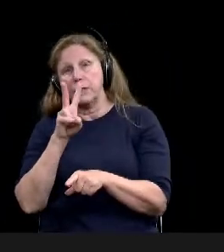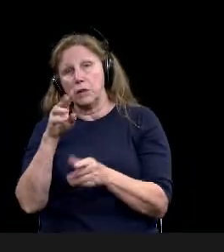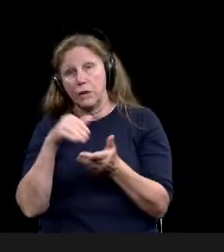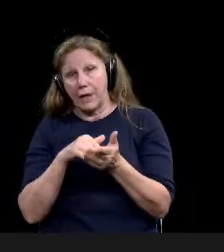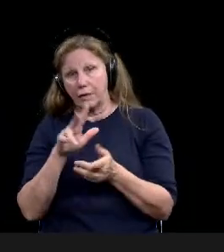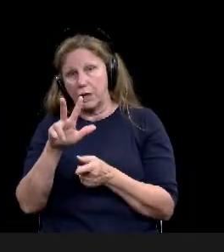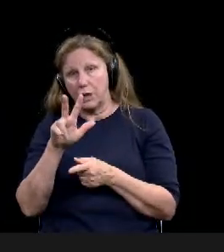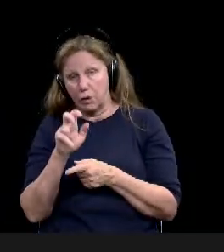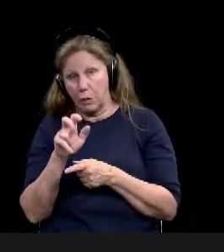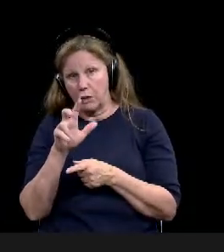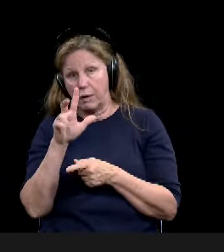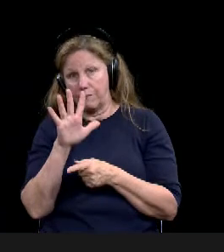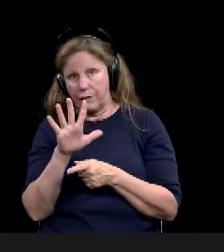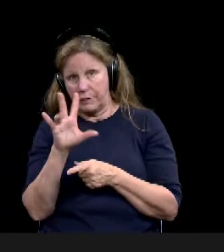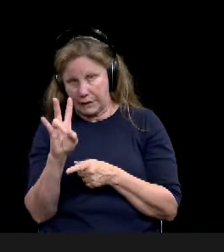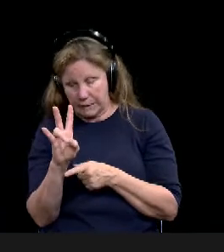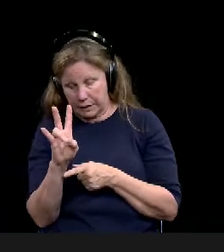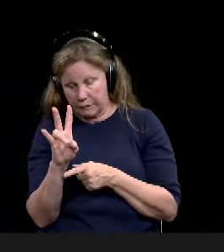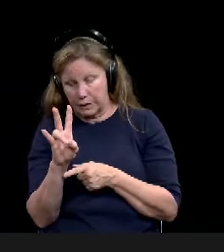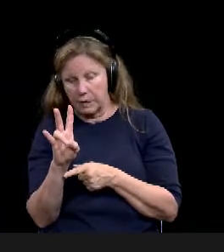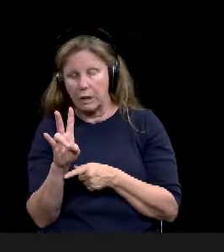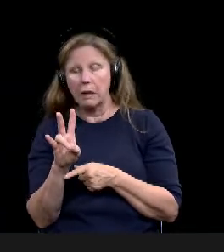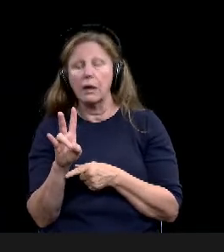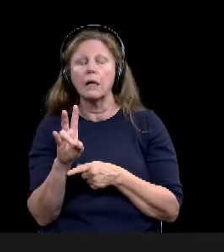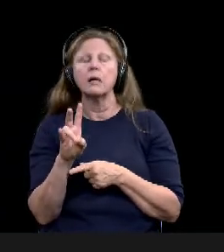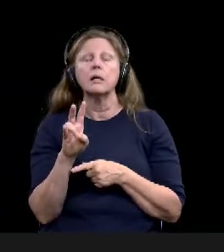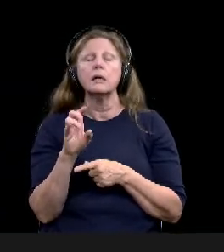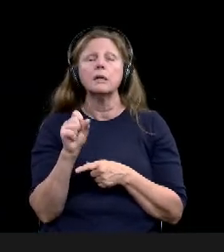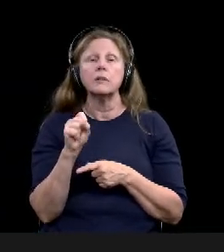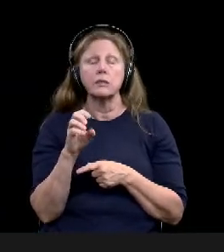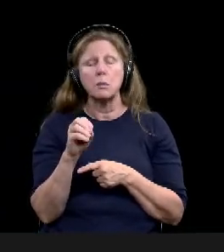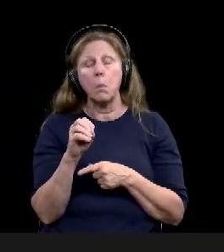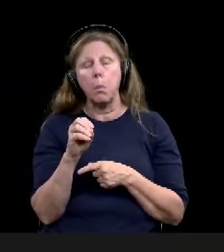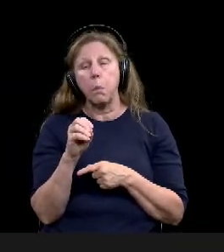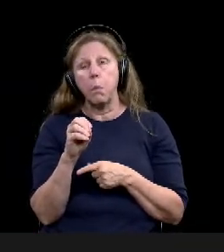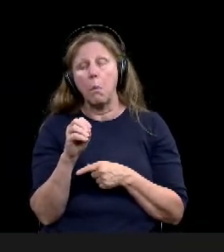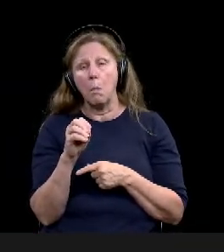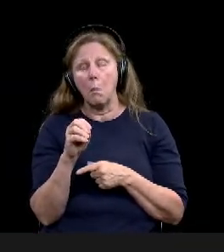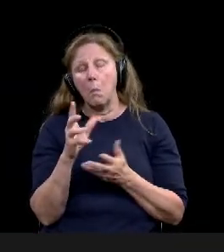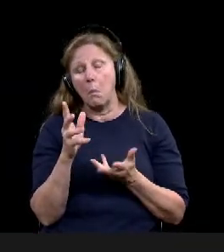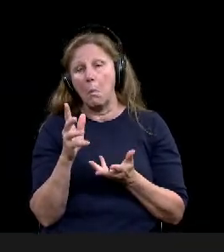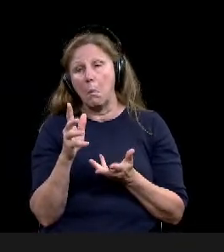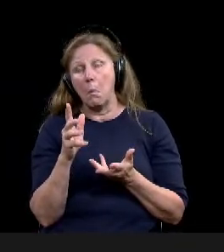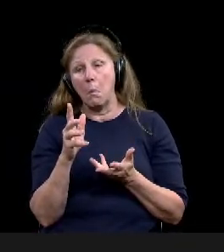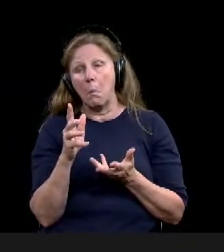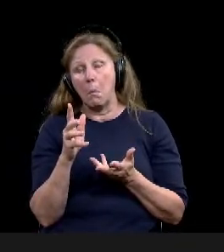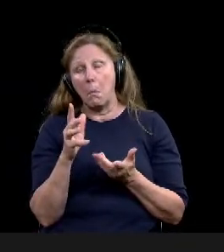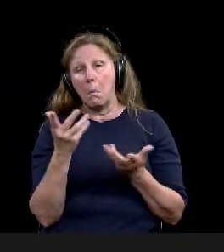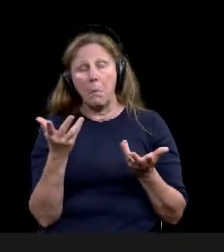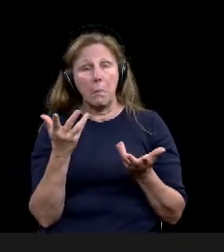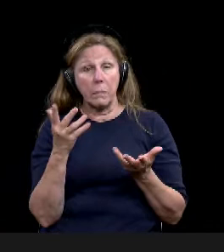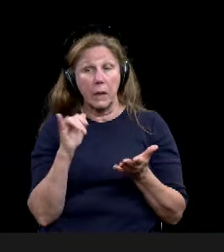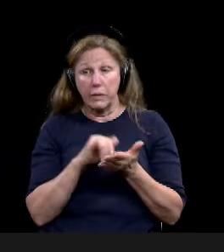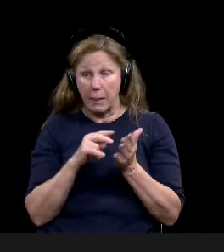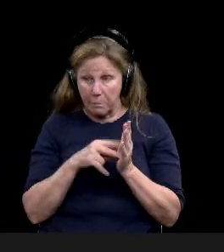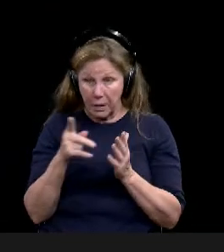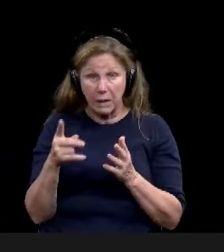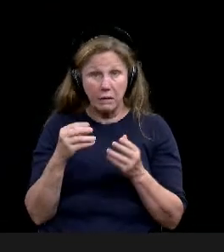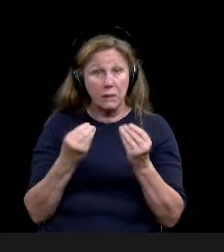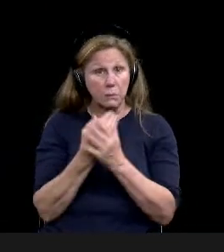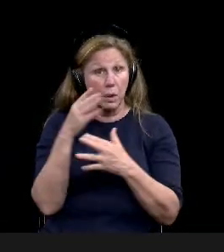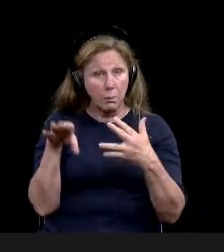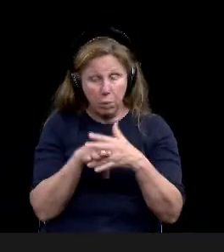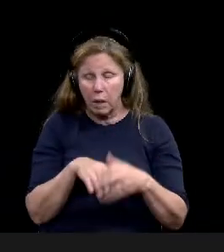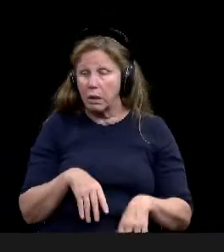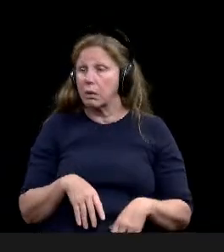why didn't that surge occur? Because of the number of vaccinated individuals in our community. To some